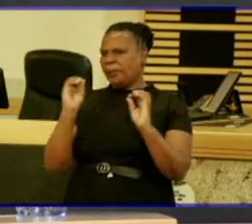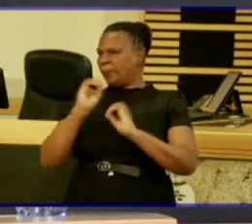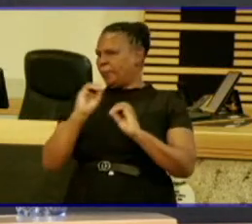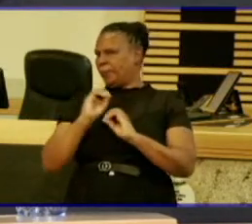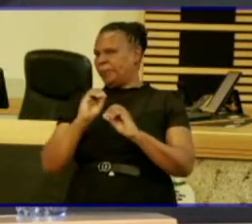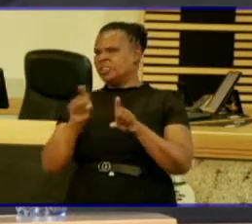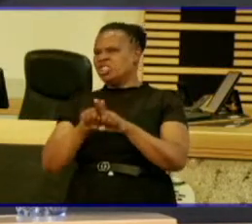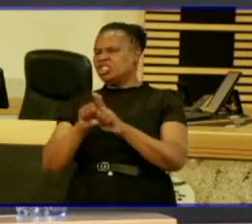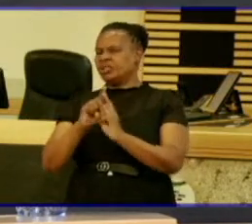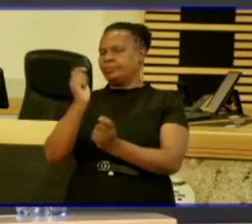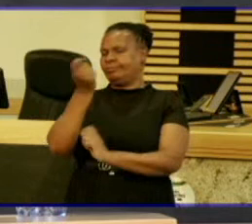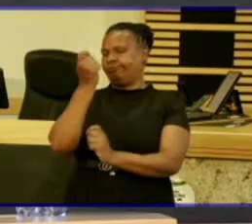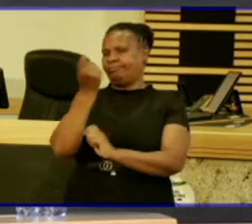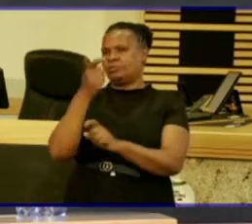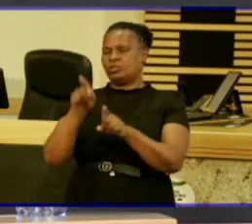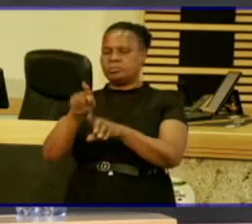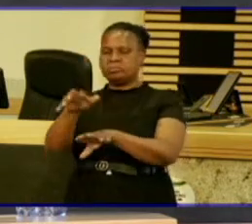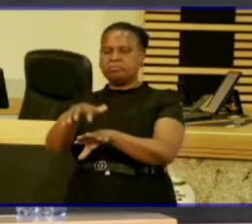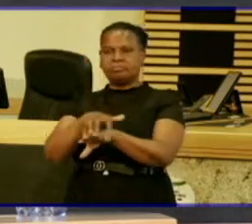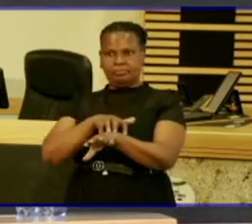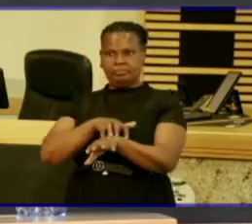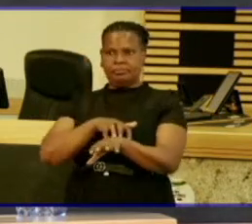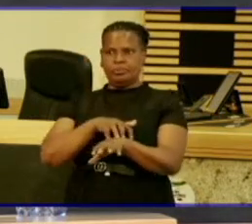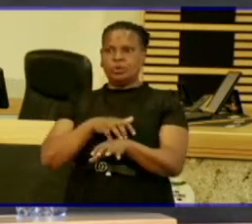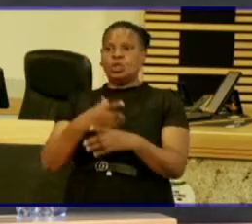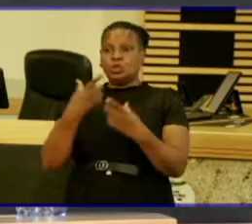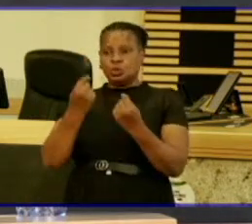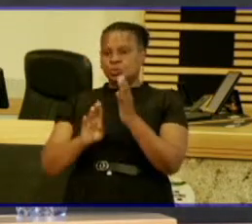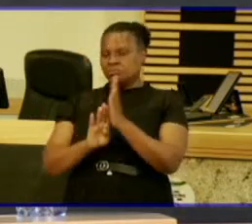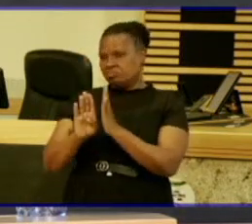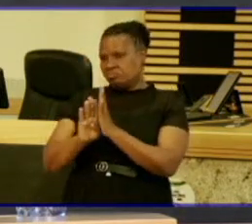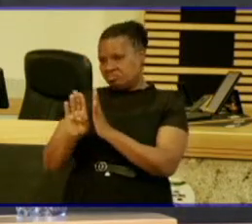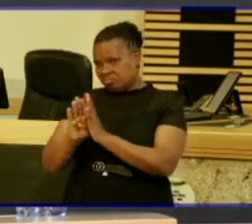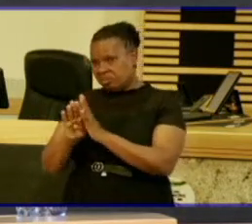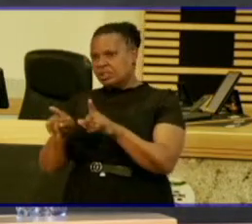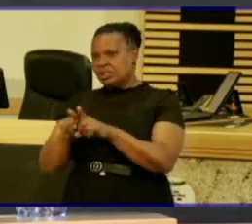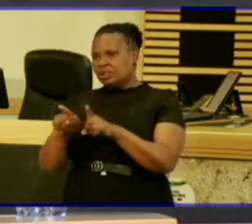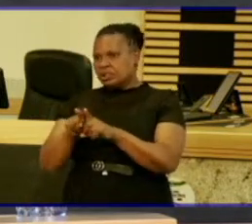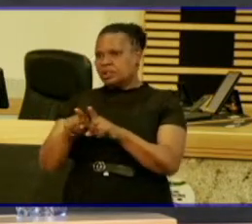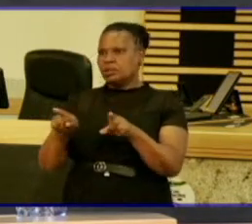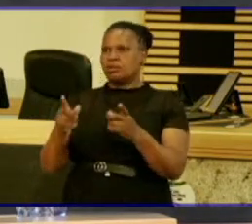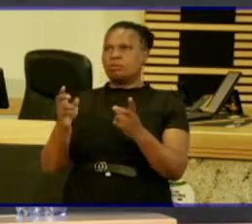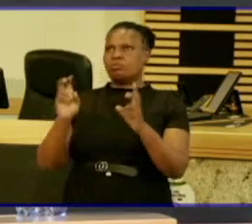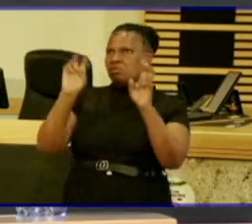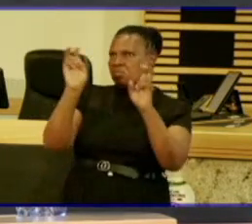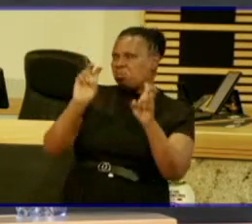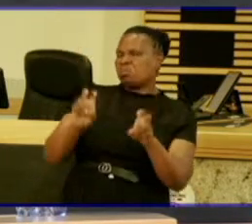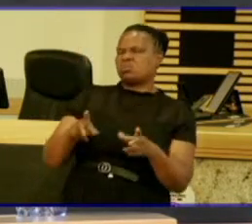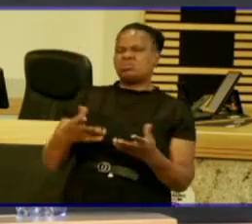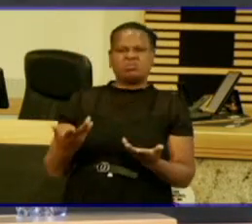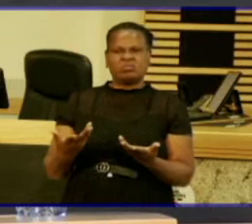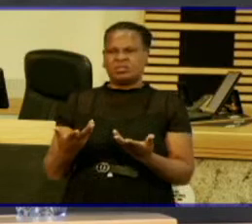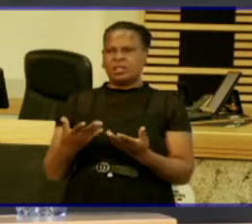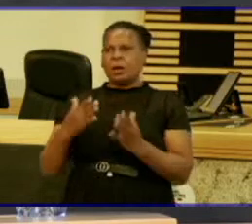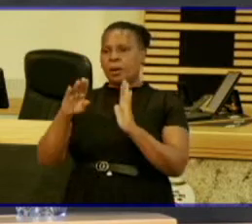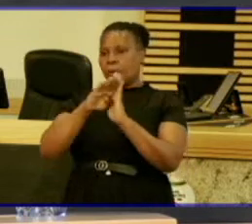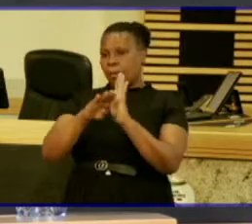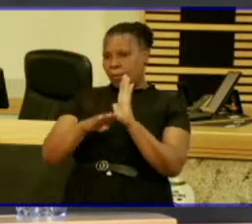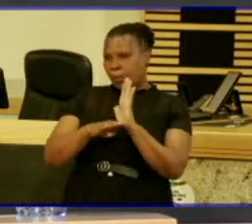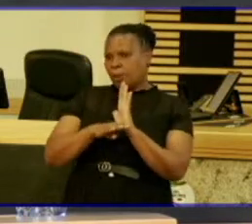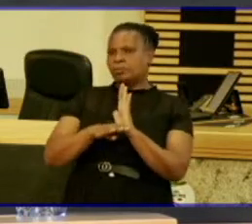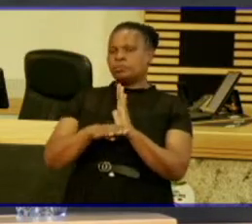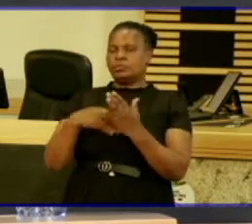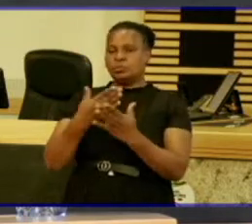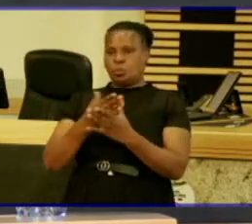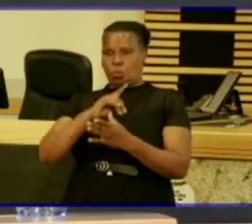and rural areas. We are making progress in dealing with backlogs in our electrification program, which is prevalent in the rural